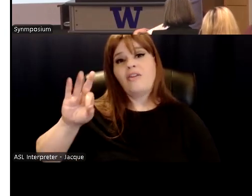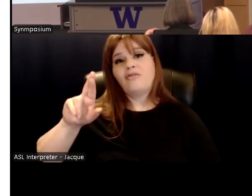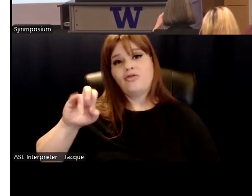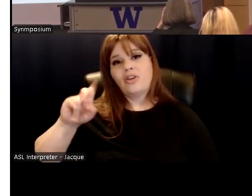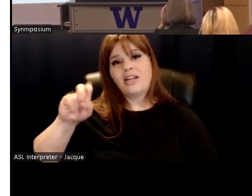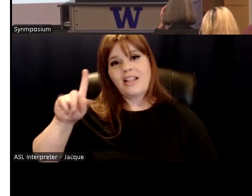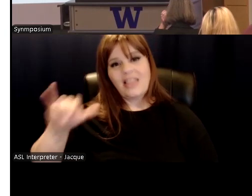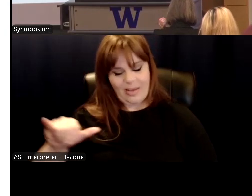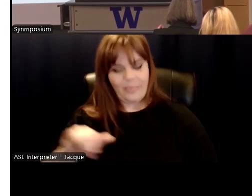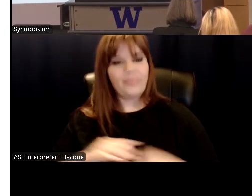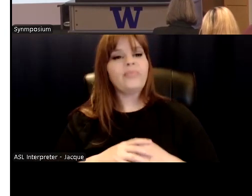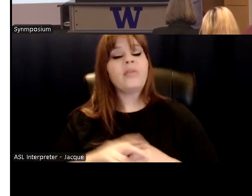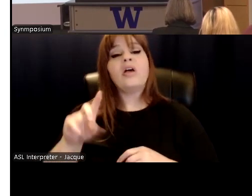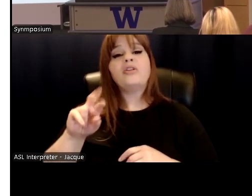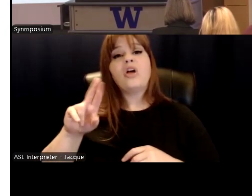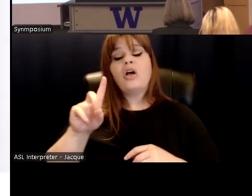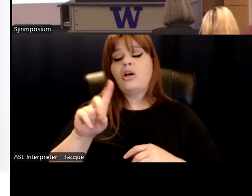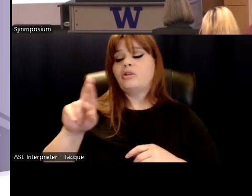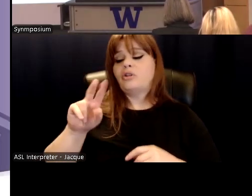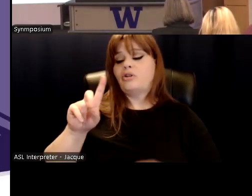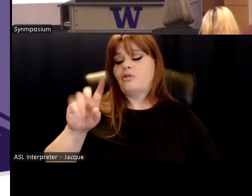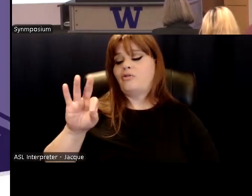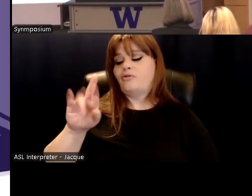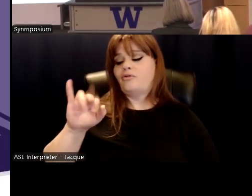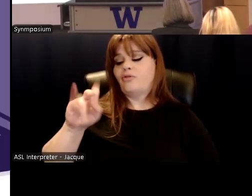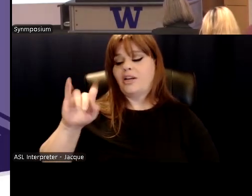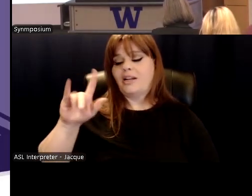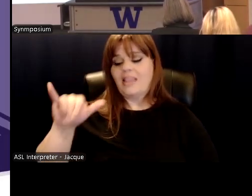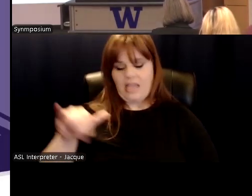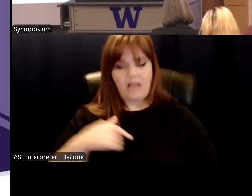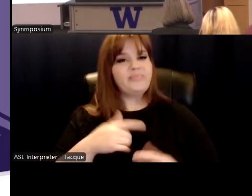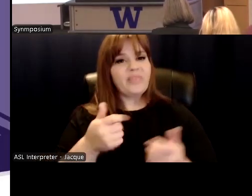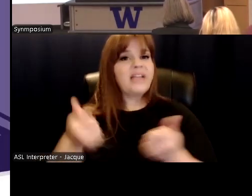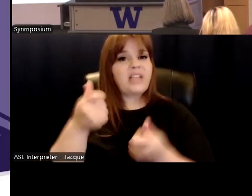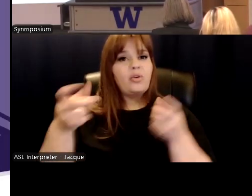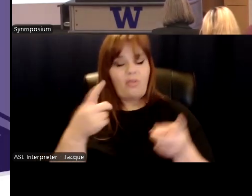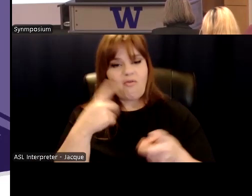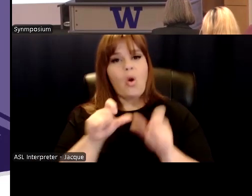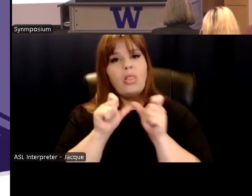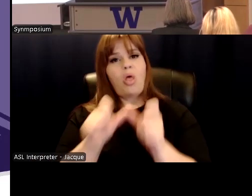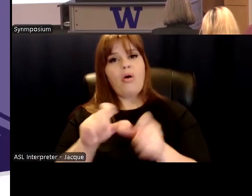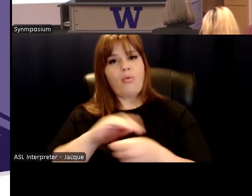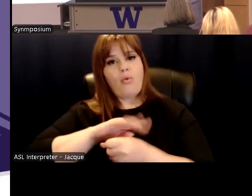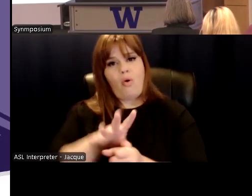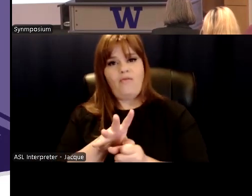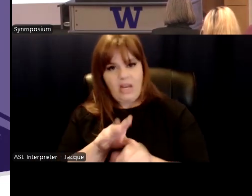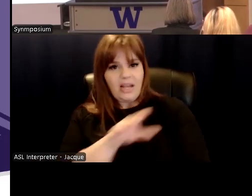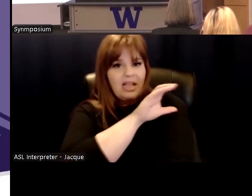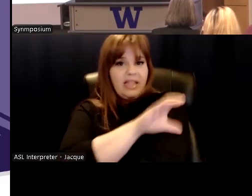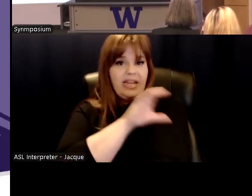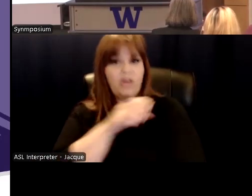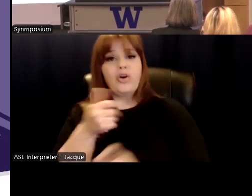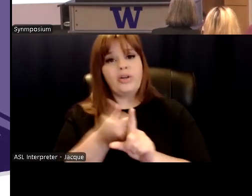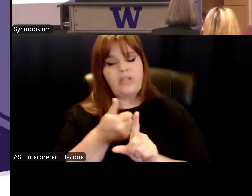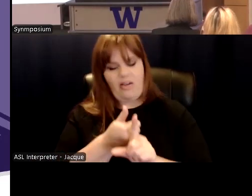Dr. Friedli is the executive director for our Long COVID clinic. She is a professor of